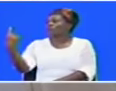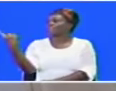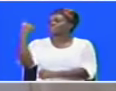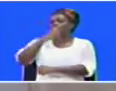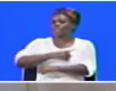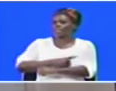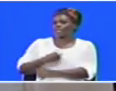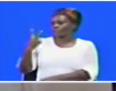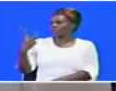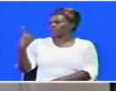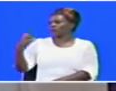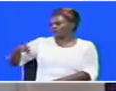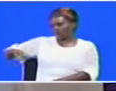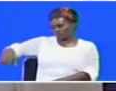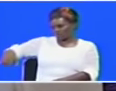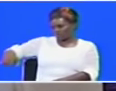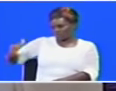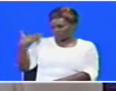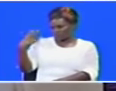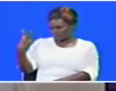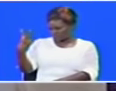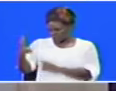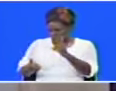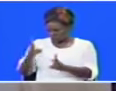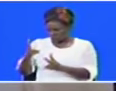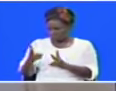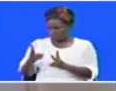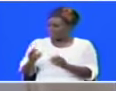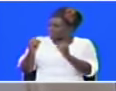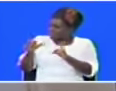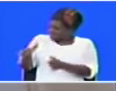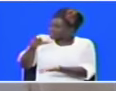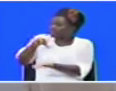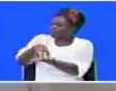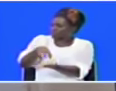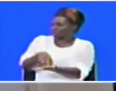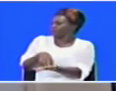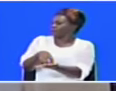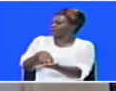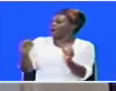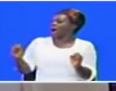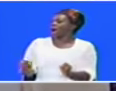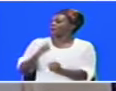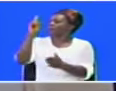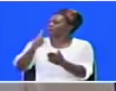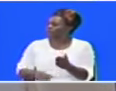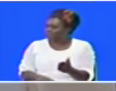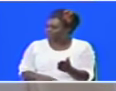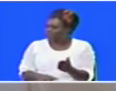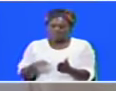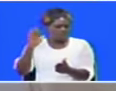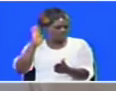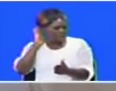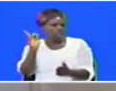for 21 counties. Initially, they were 22 for 21. If that is the case, then what will happen? And it is being said